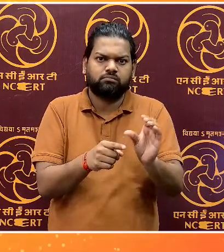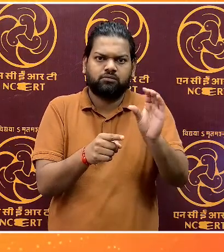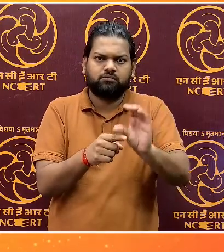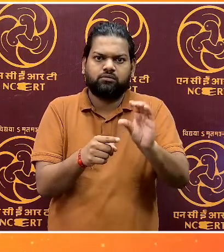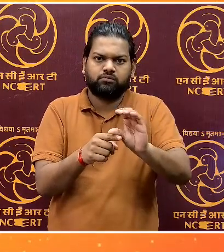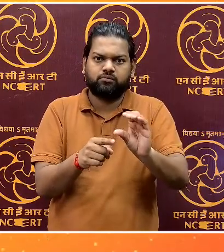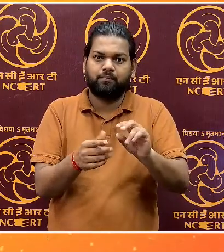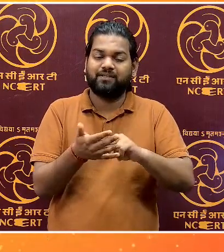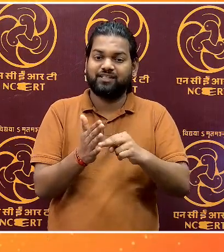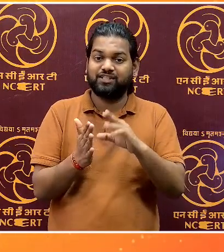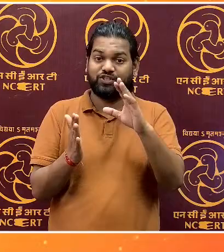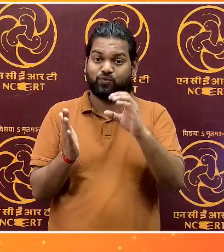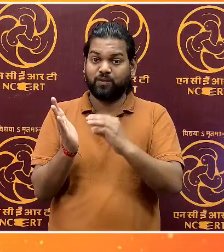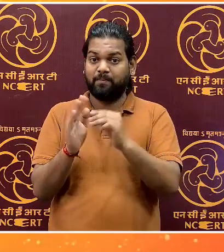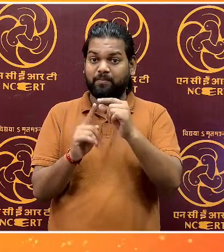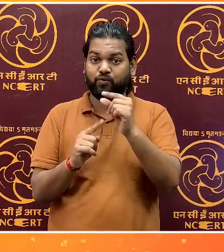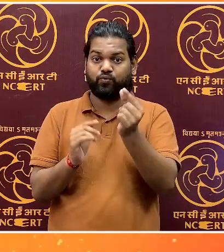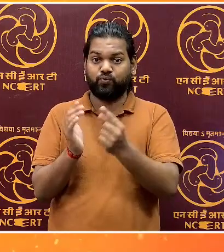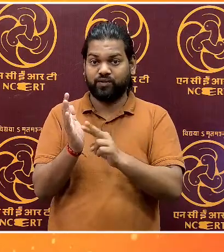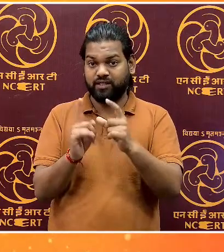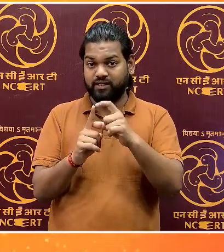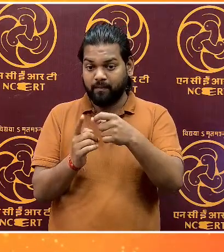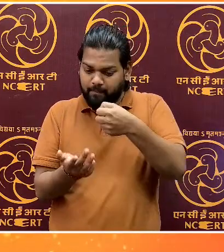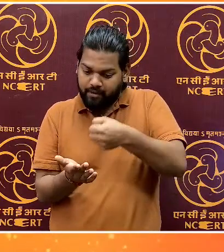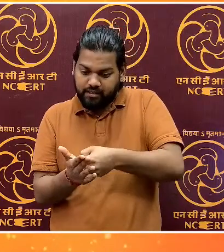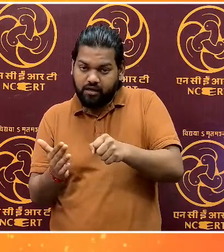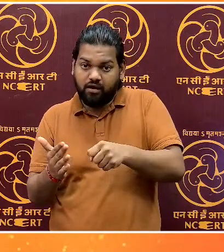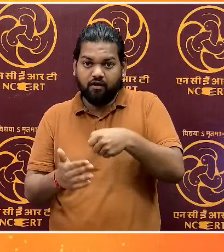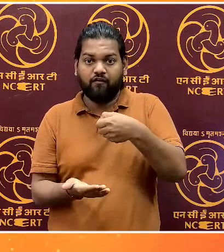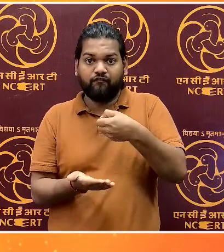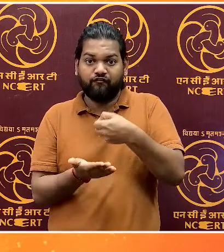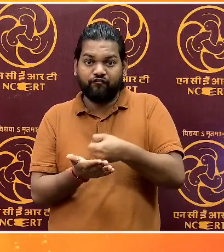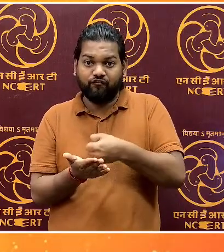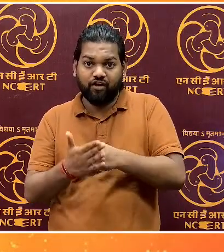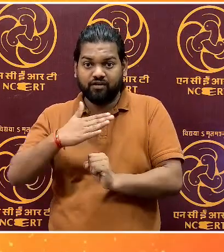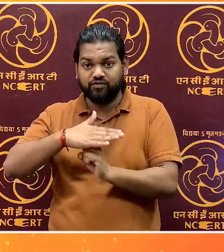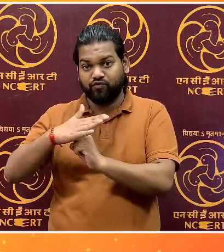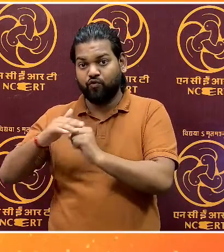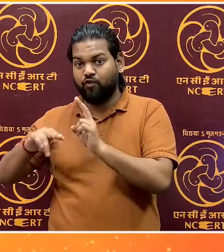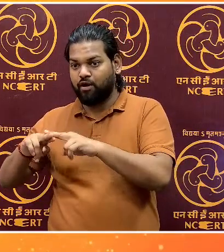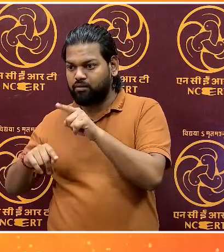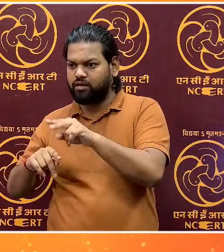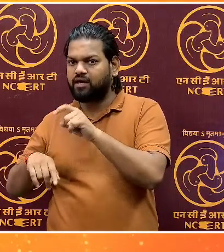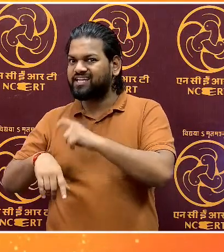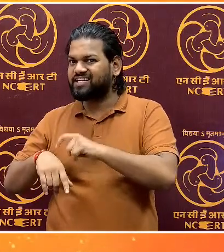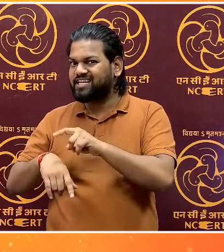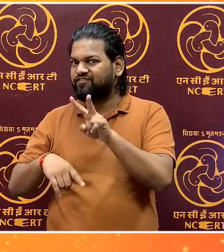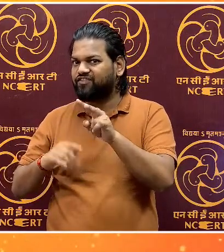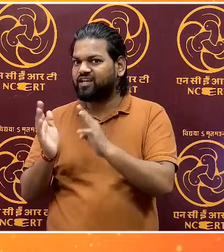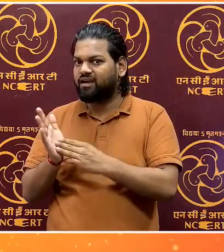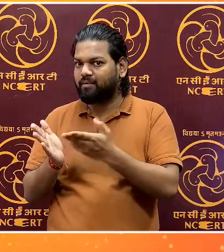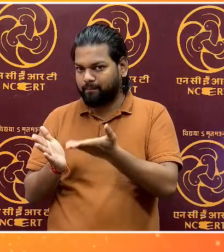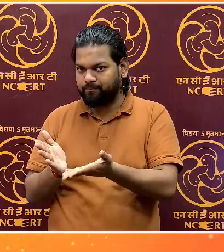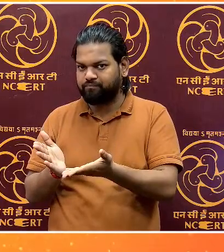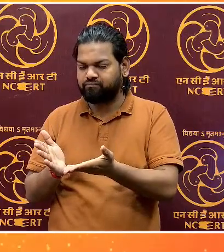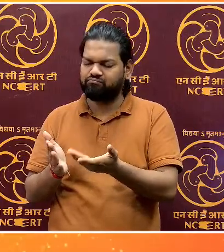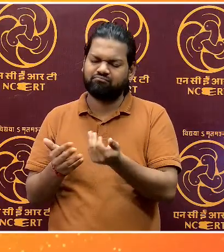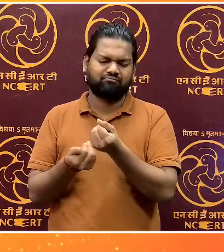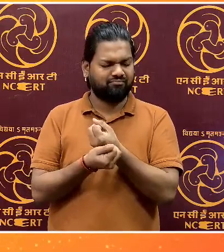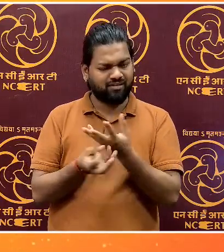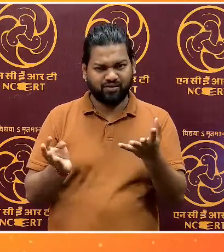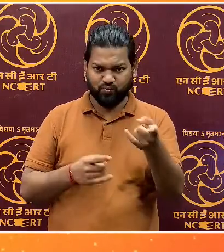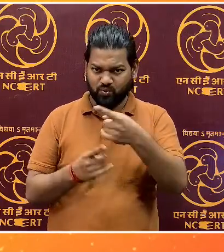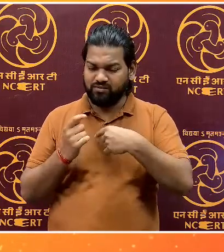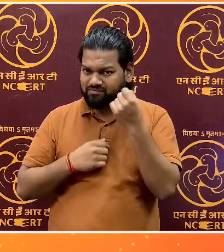So compound interest is the basic foundation in the field of finance or in the field of time value of money. Whatever